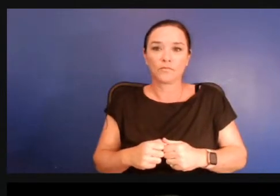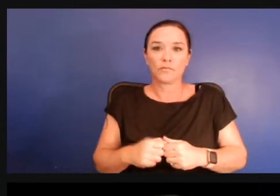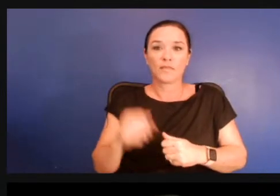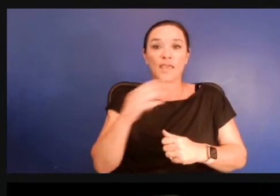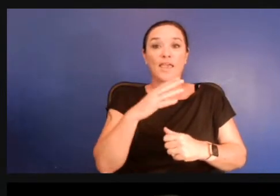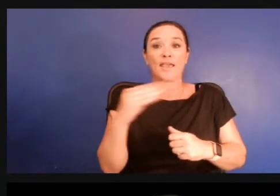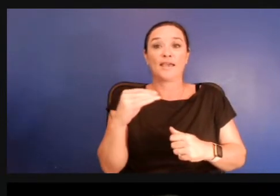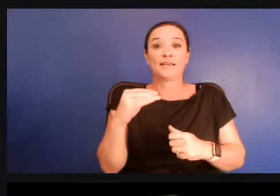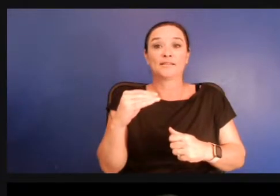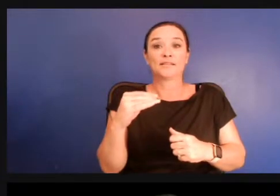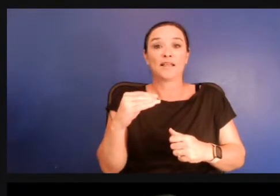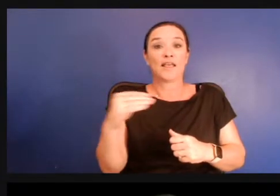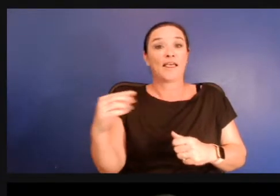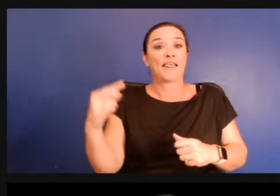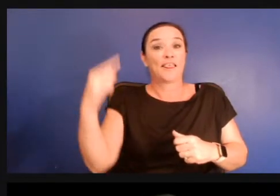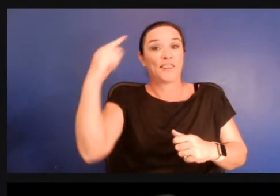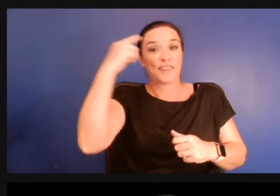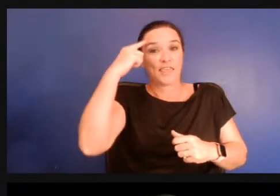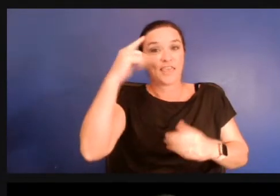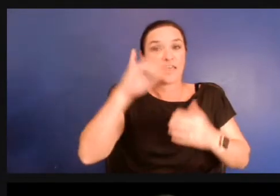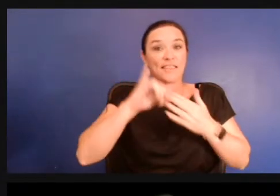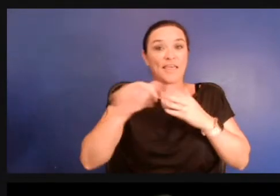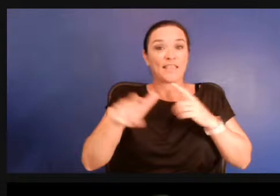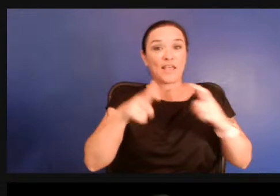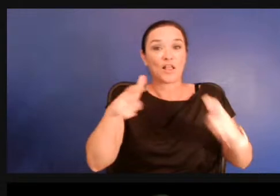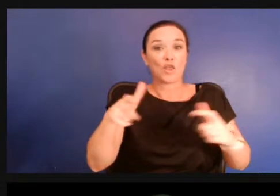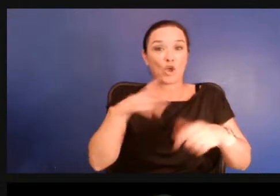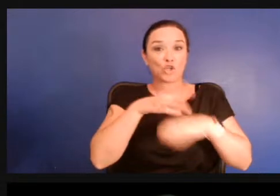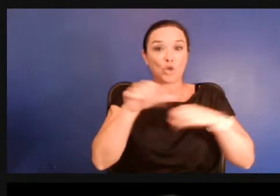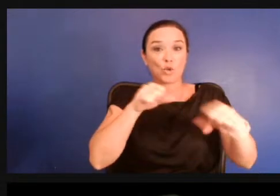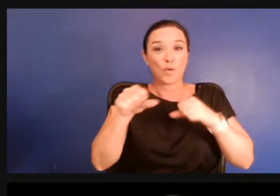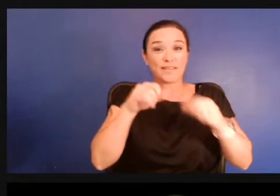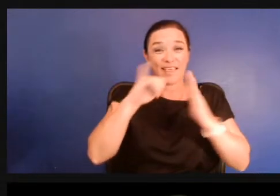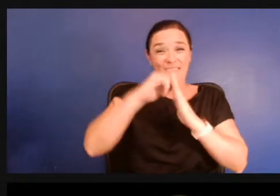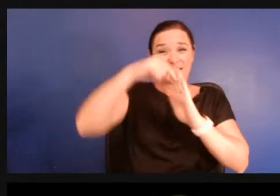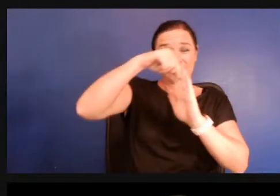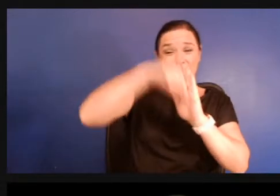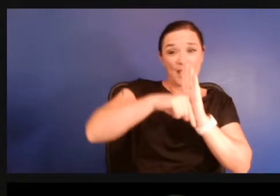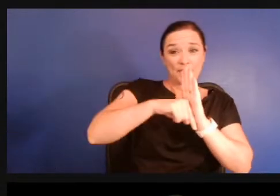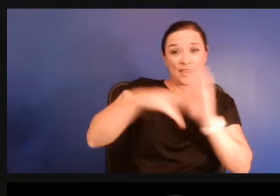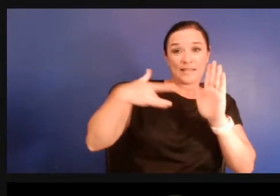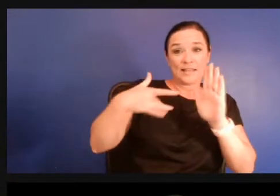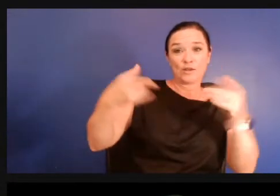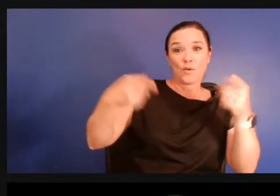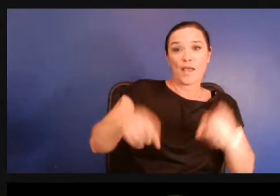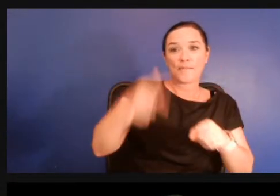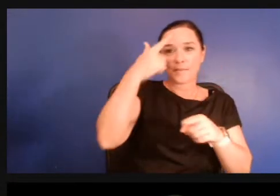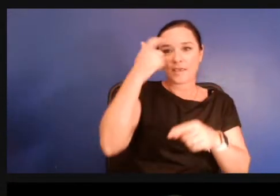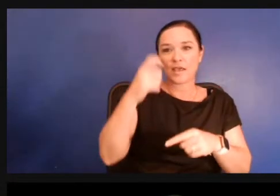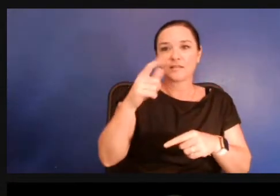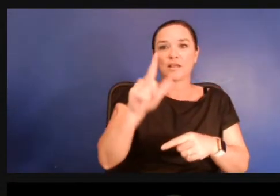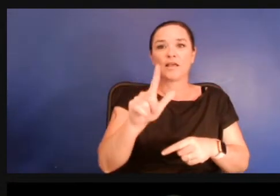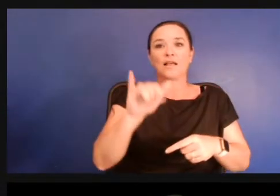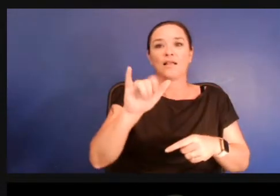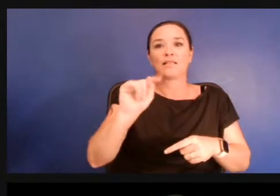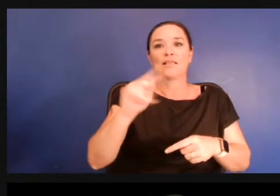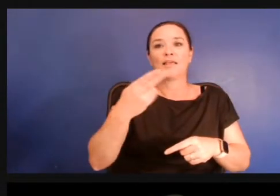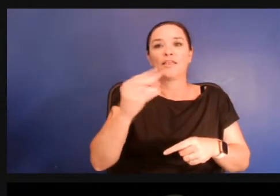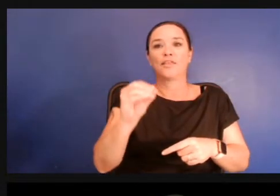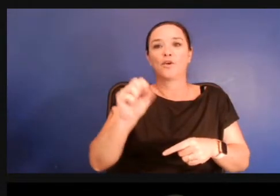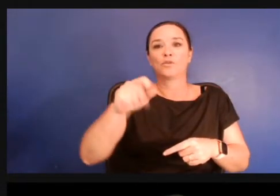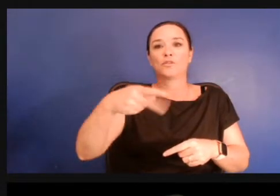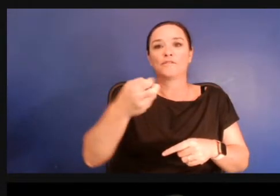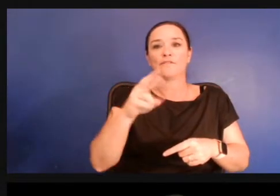And it's thought that large earthquakes at this depth are typically caused by a lithospheric flexure due to the weight of the Hawaiian